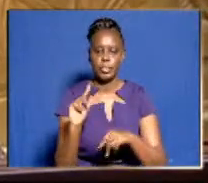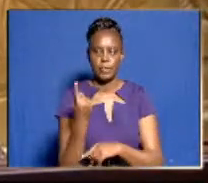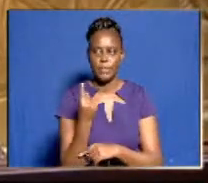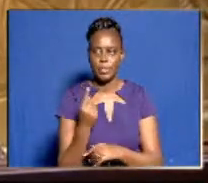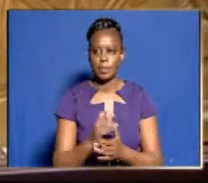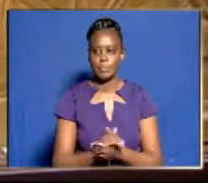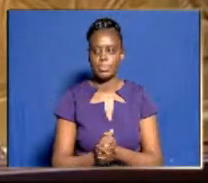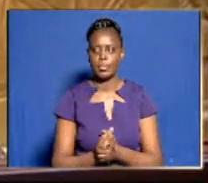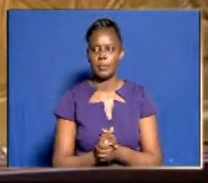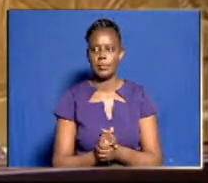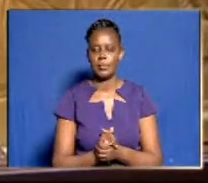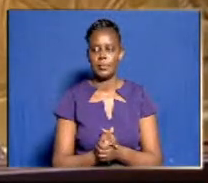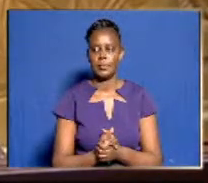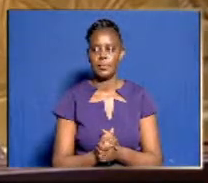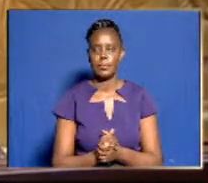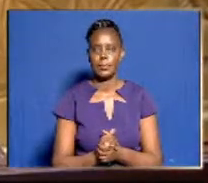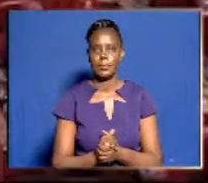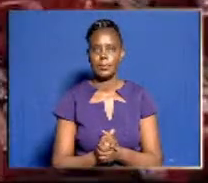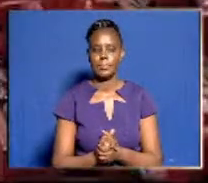Yes.